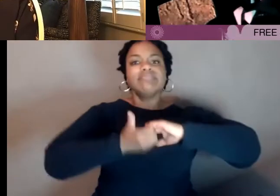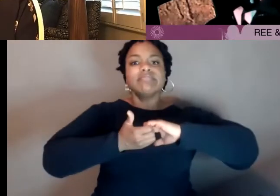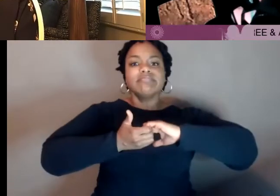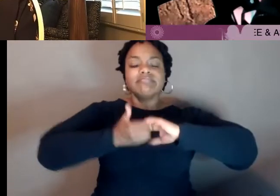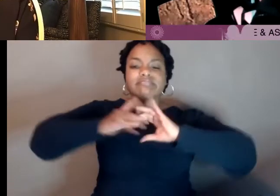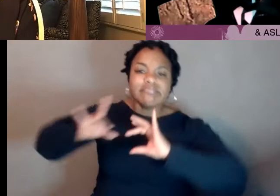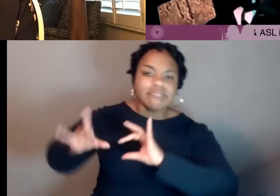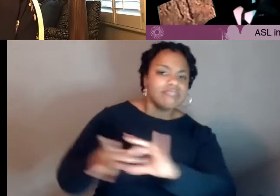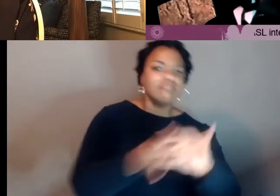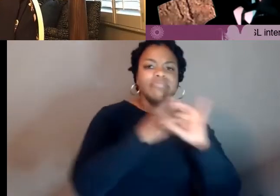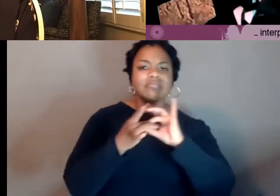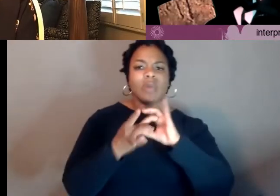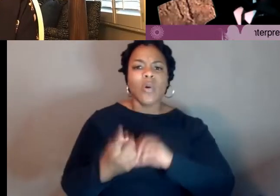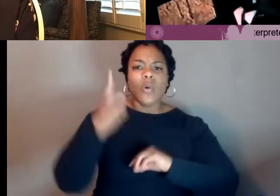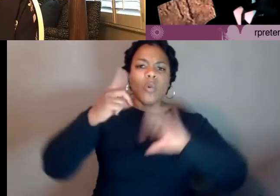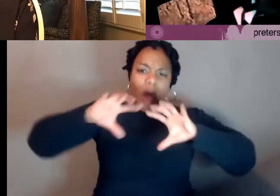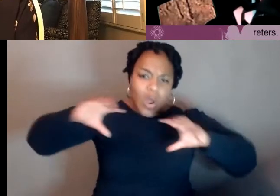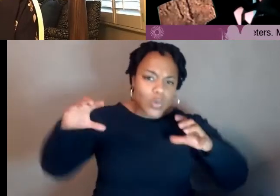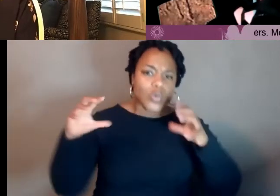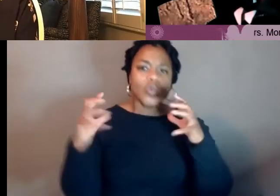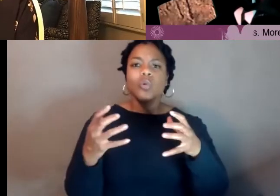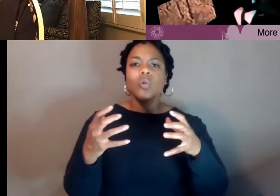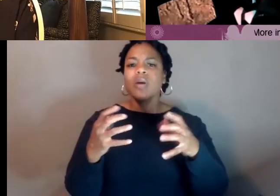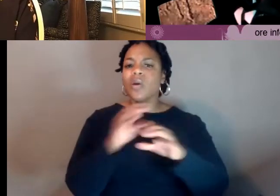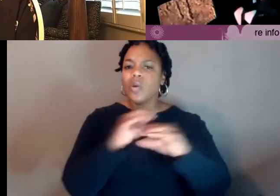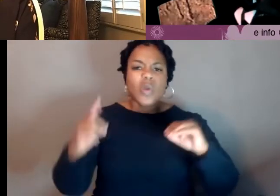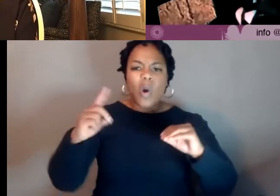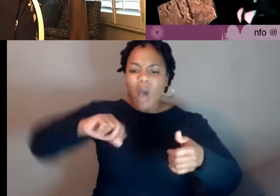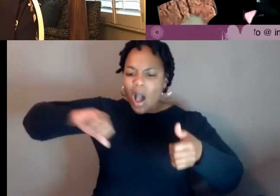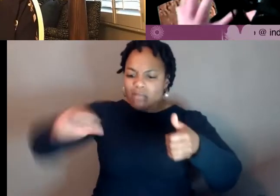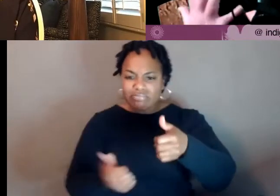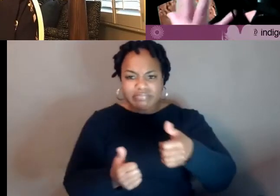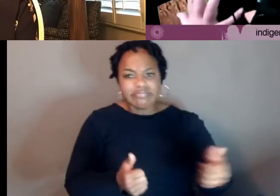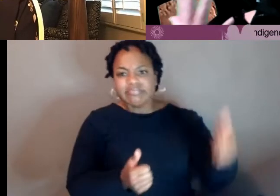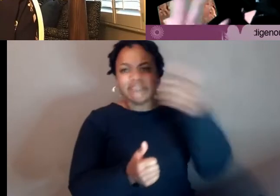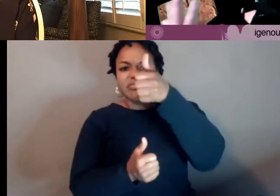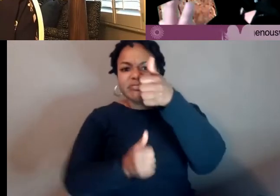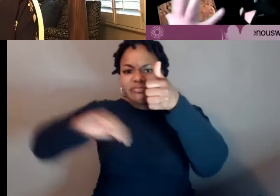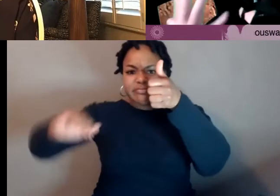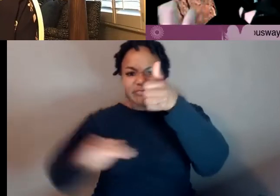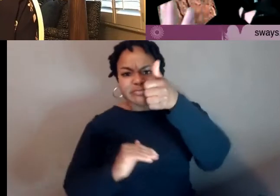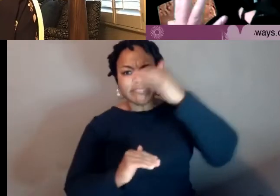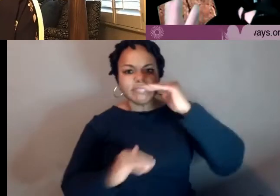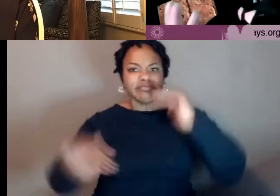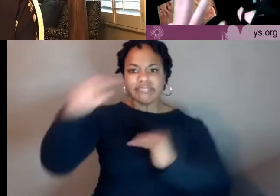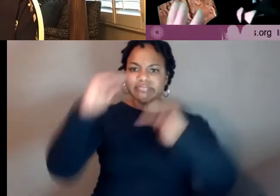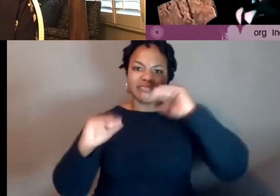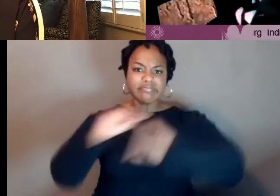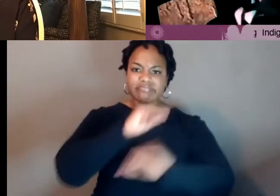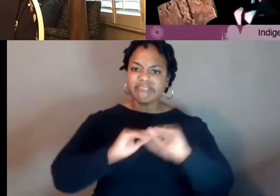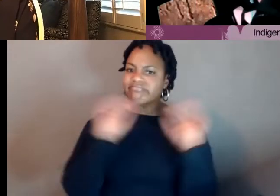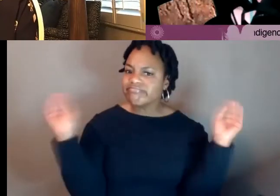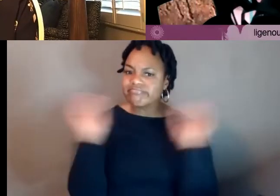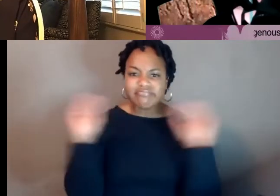nobody behind, nobody below, nobody above. We are five-fingered ones. Our blood flows